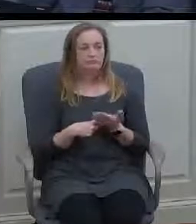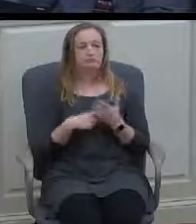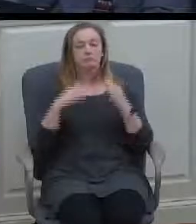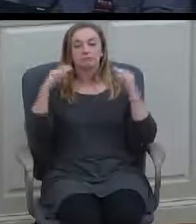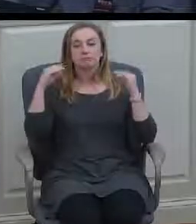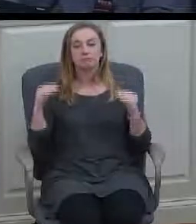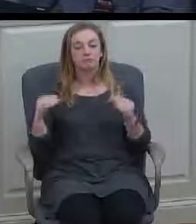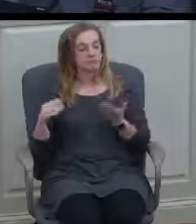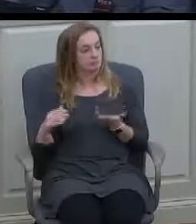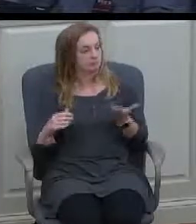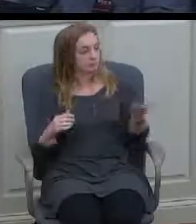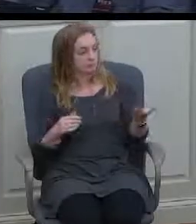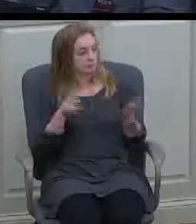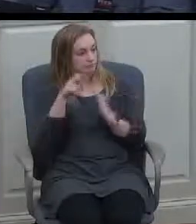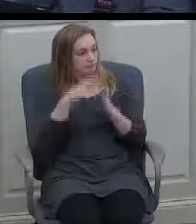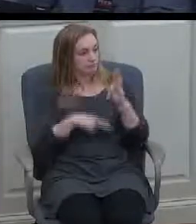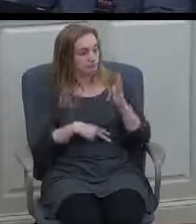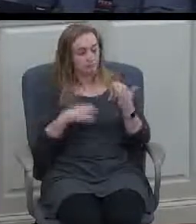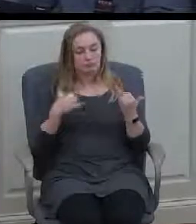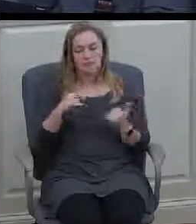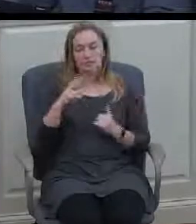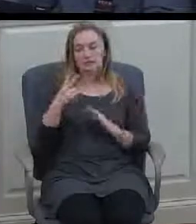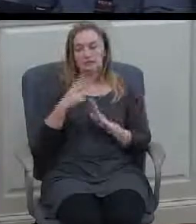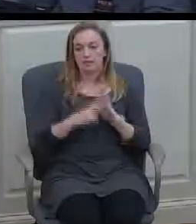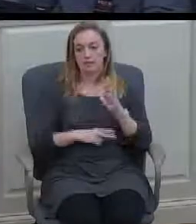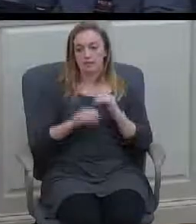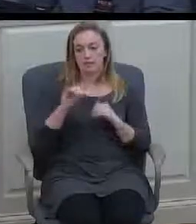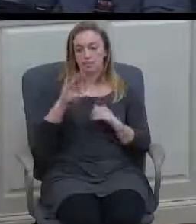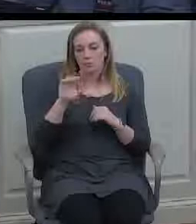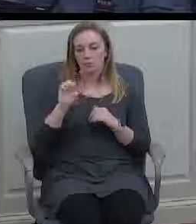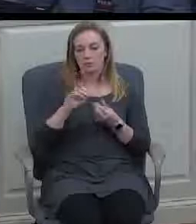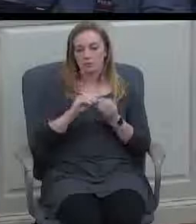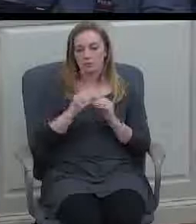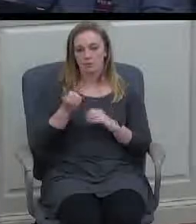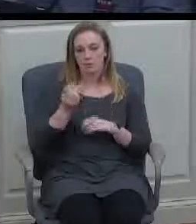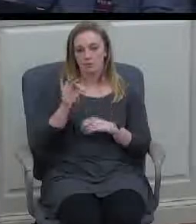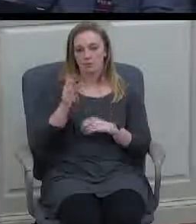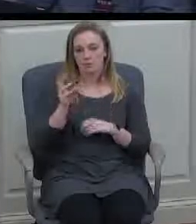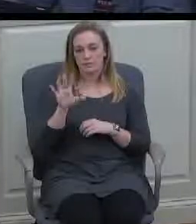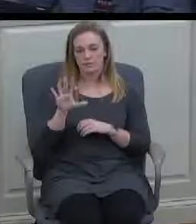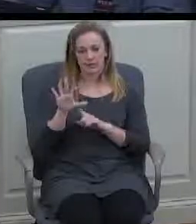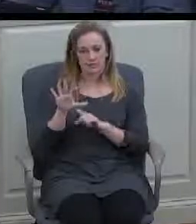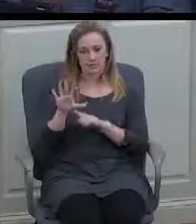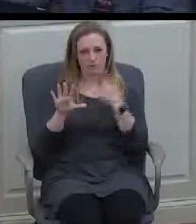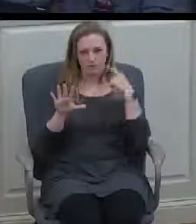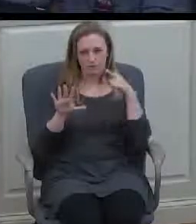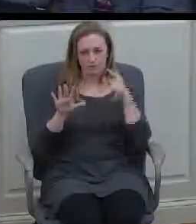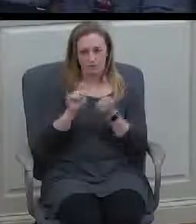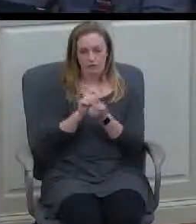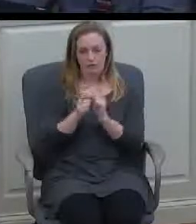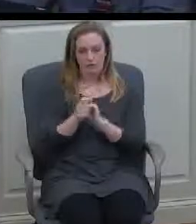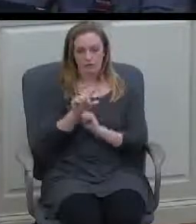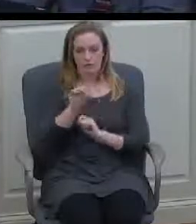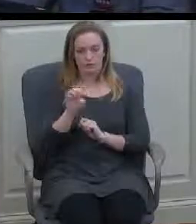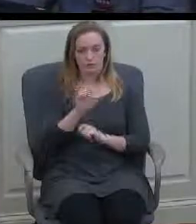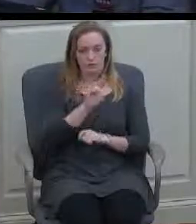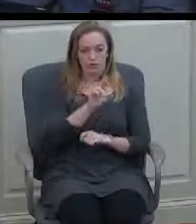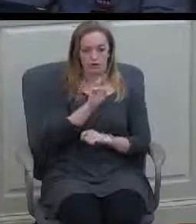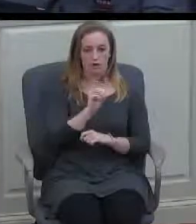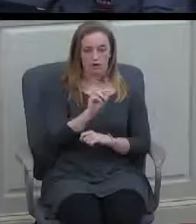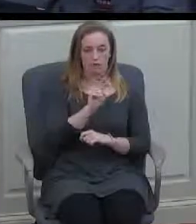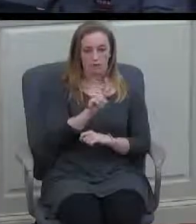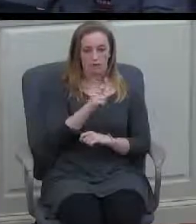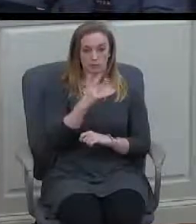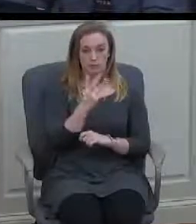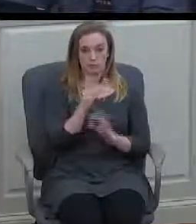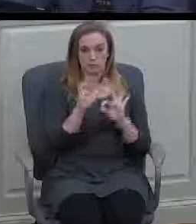Seeing none. Madam Clerk? This is the second reading of ordinance number 1965, an ordinance changing the zone from RM2 to